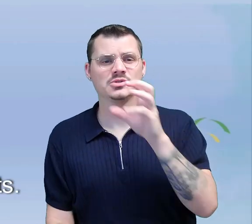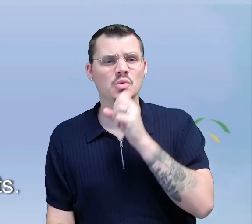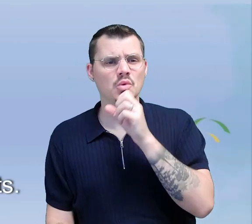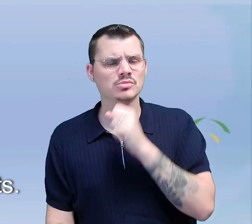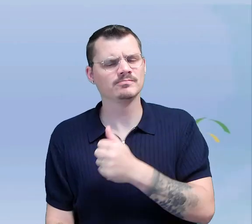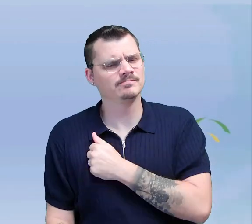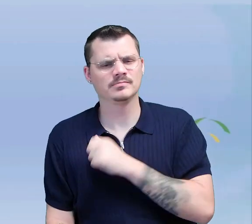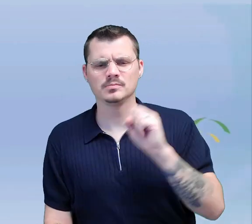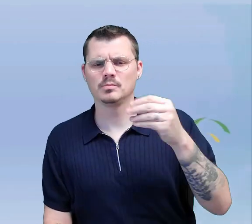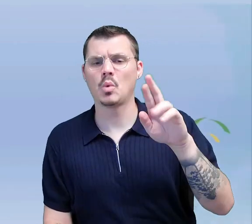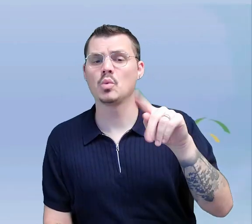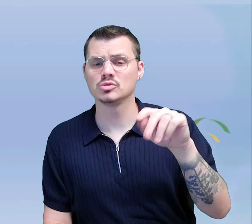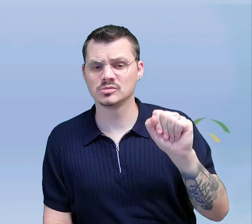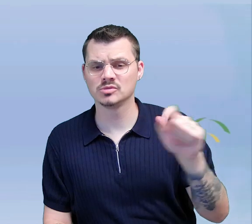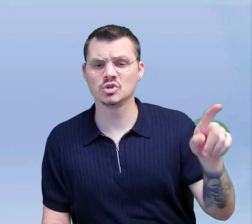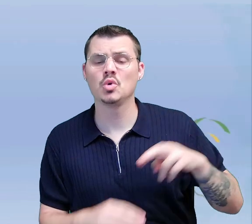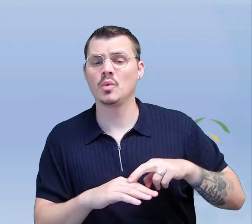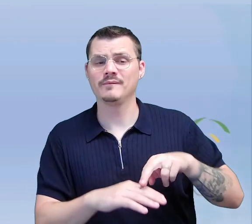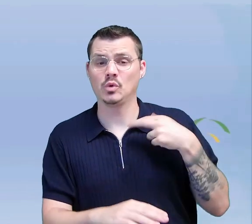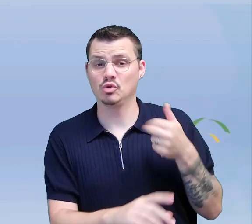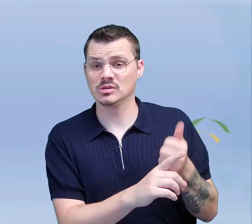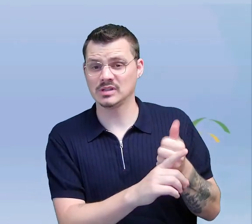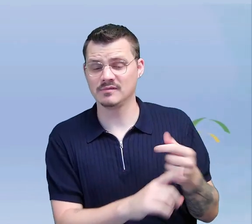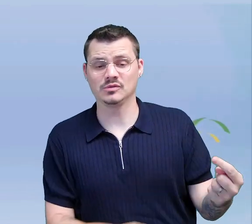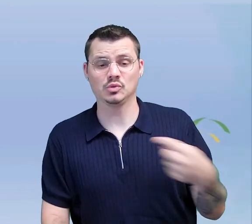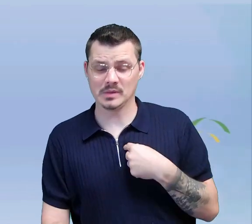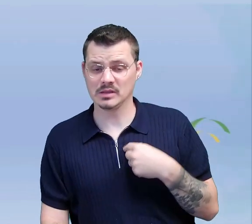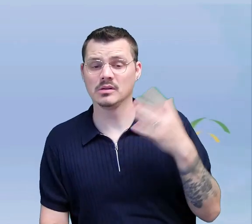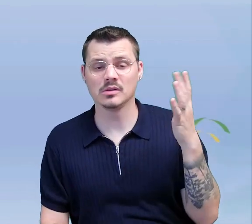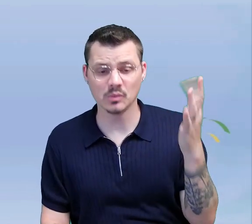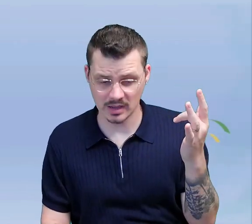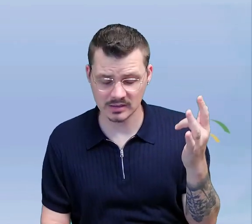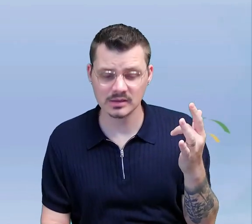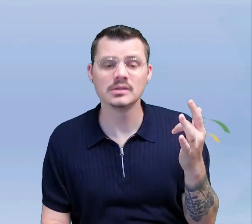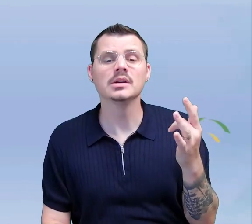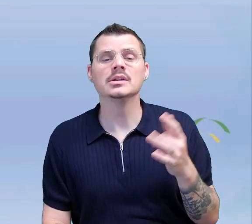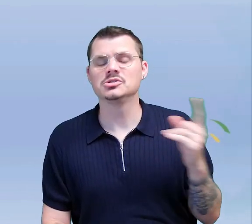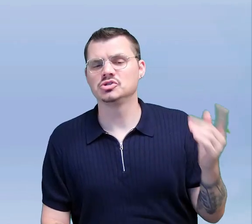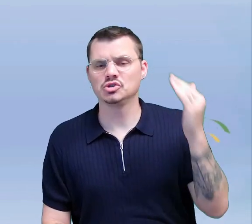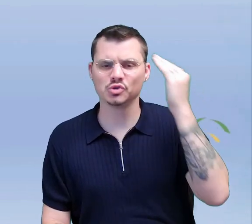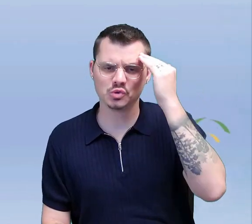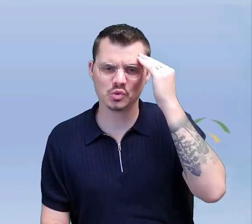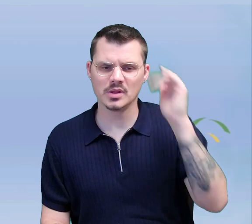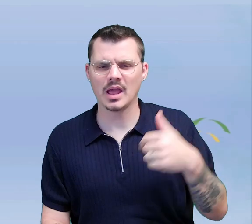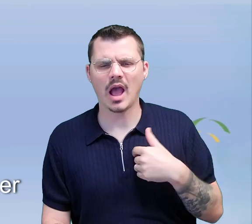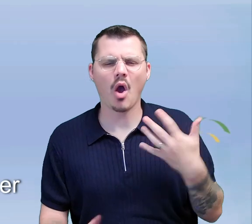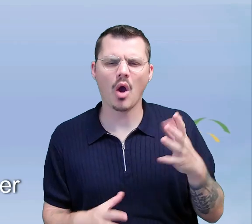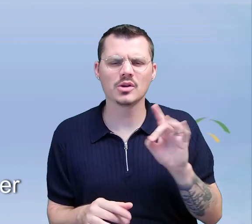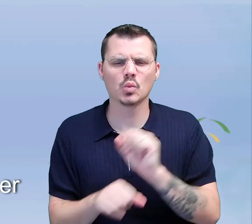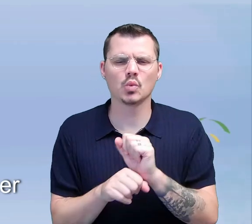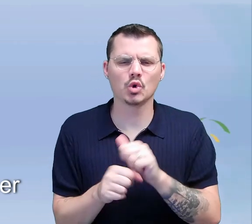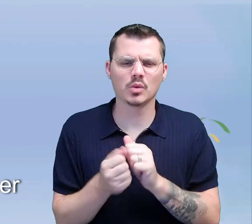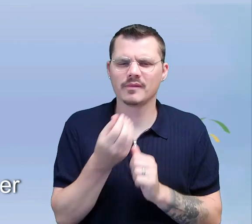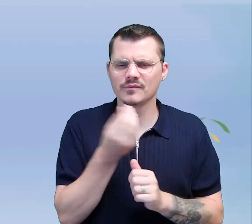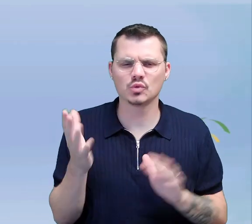likes sports. She referred herself to me because she knew that I'd done some work